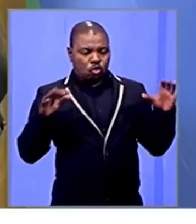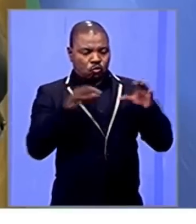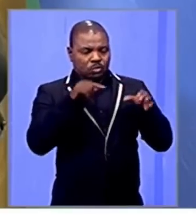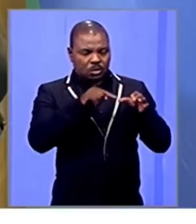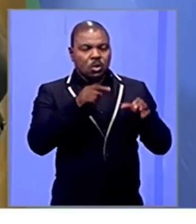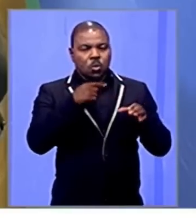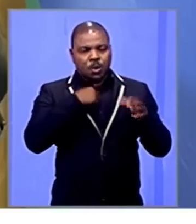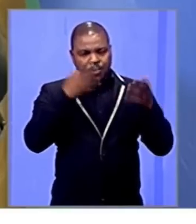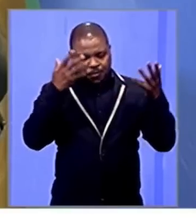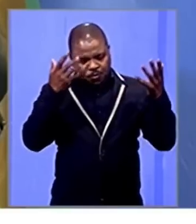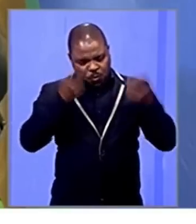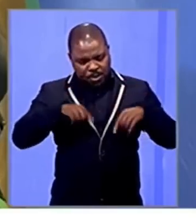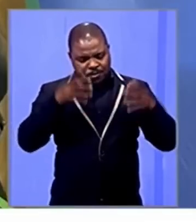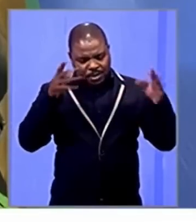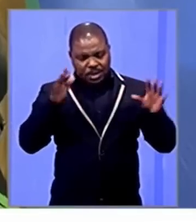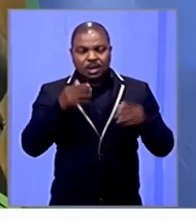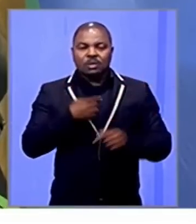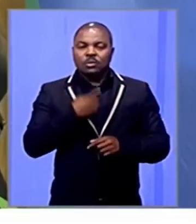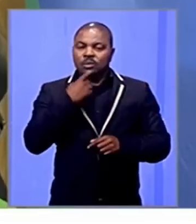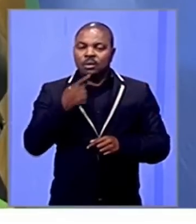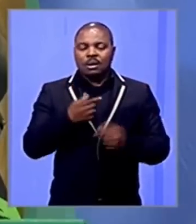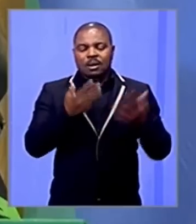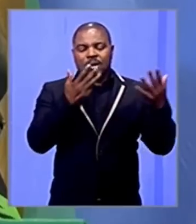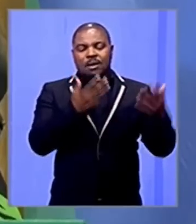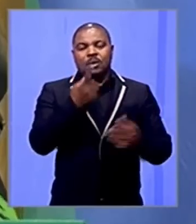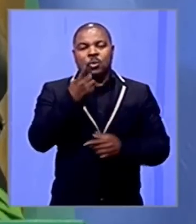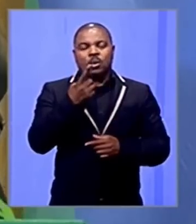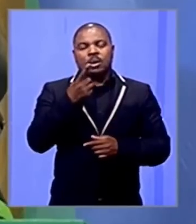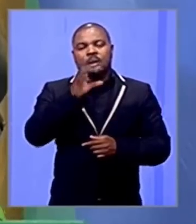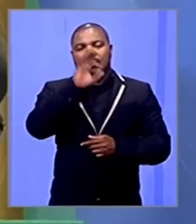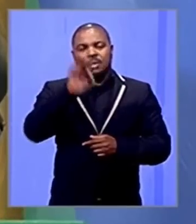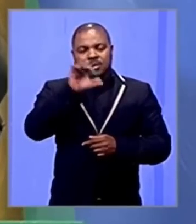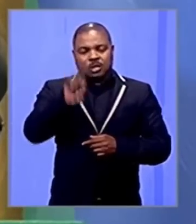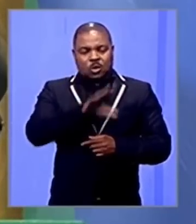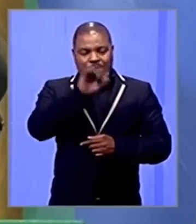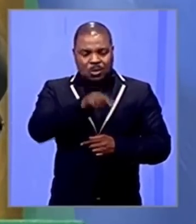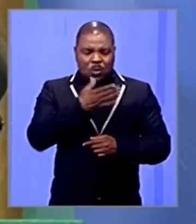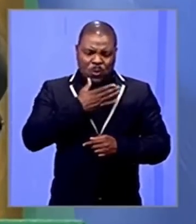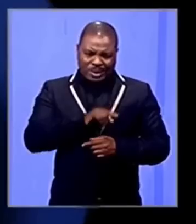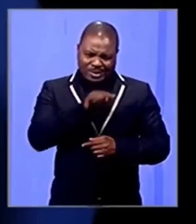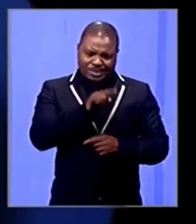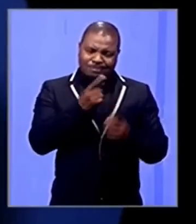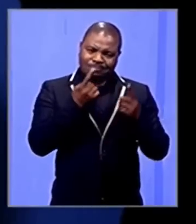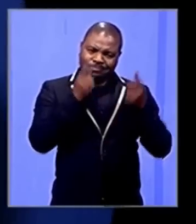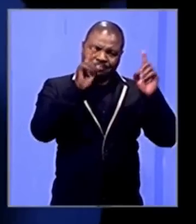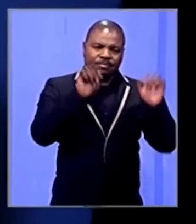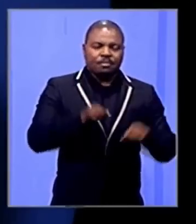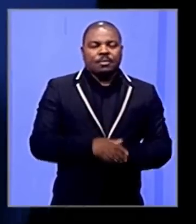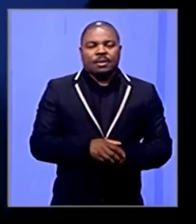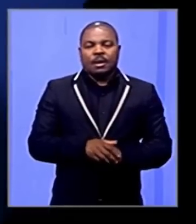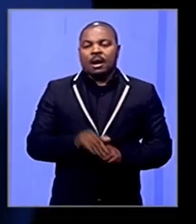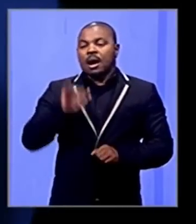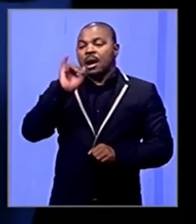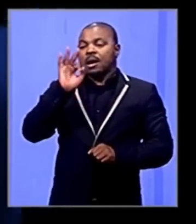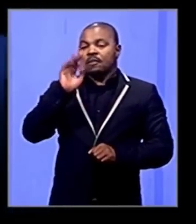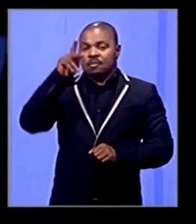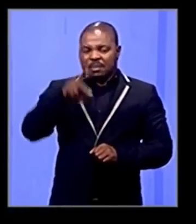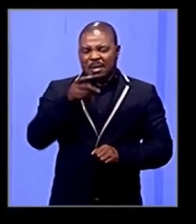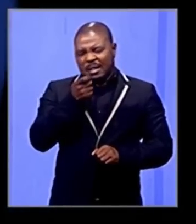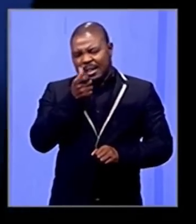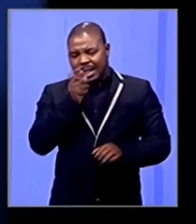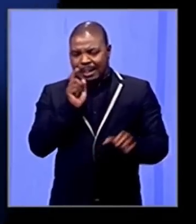revealed how over 91% of South Africans want this project to succeed. IFP eo e batlileng ya